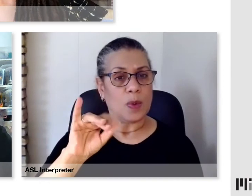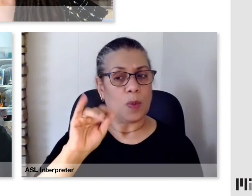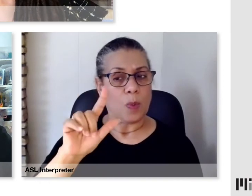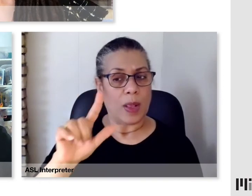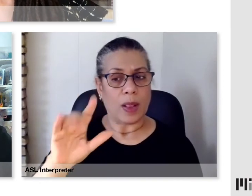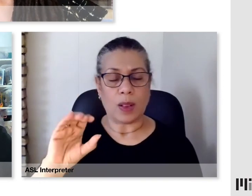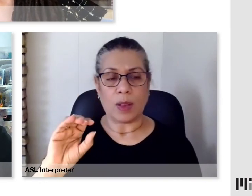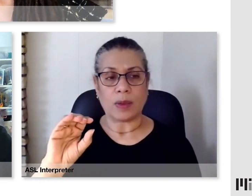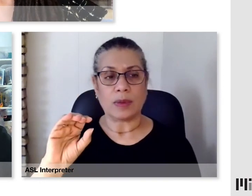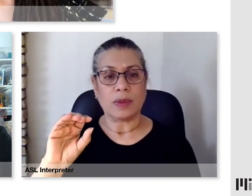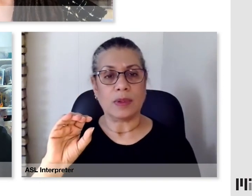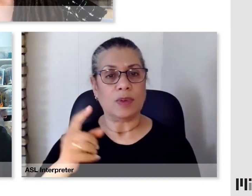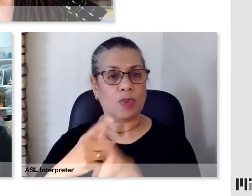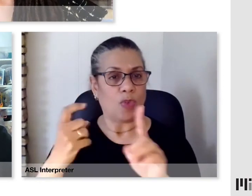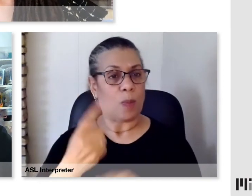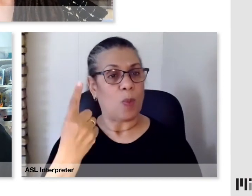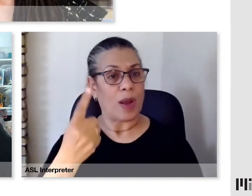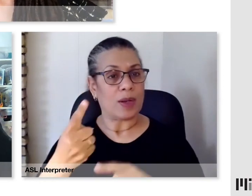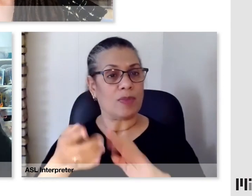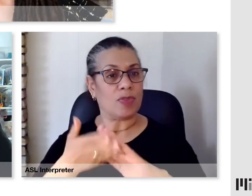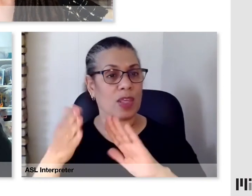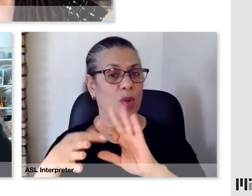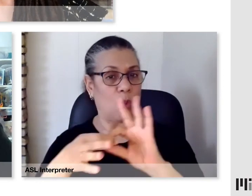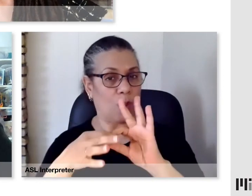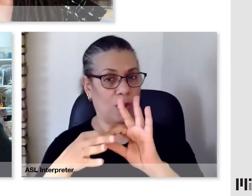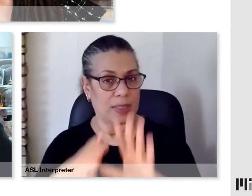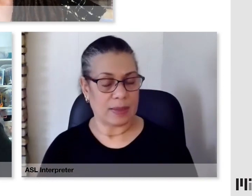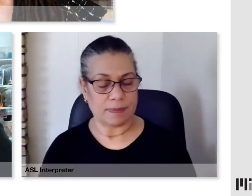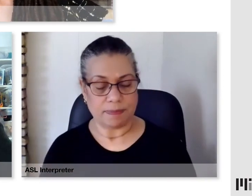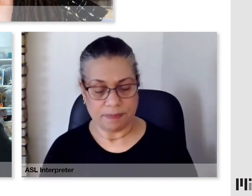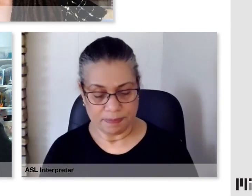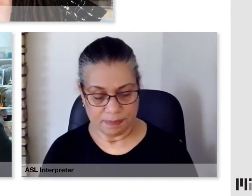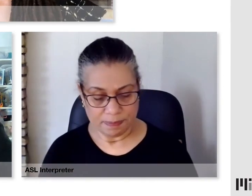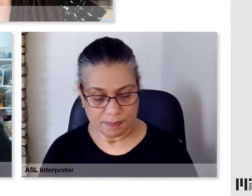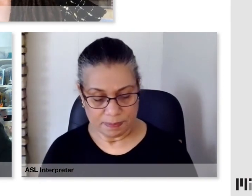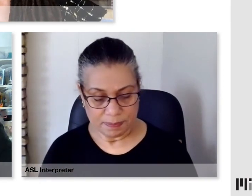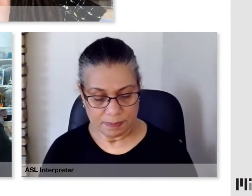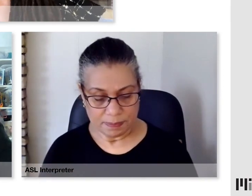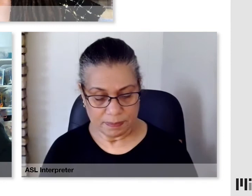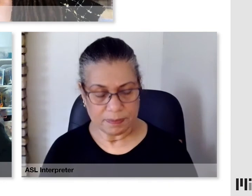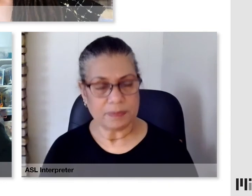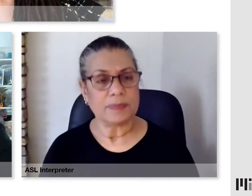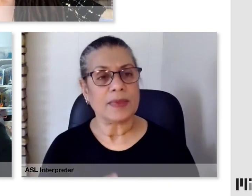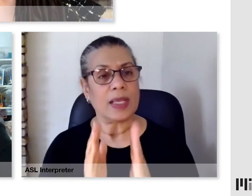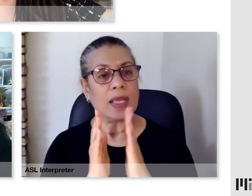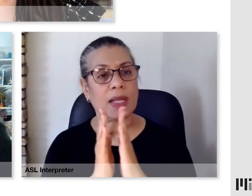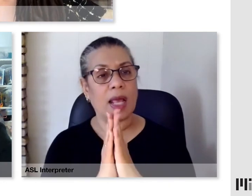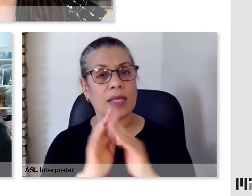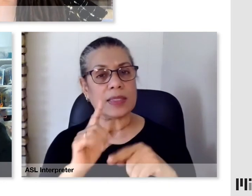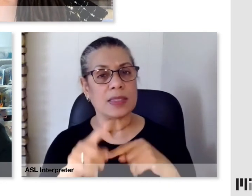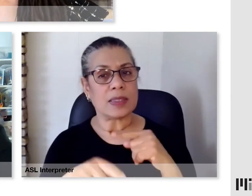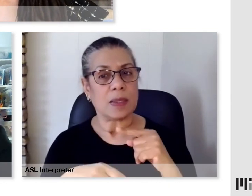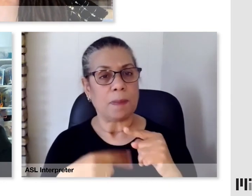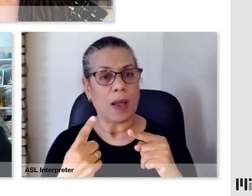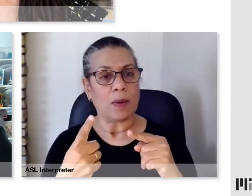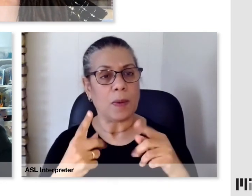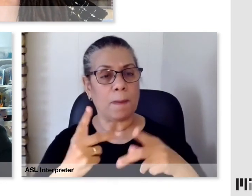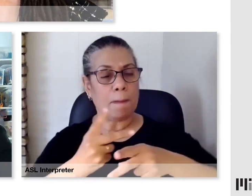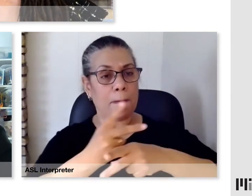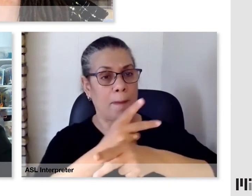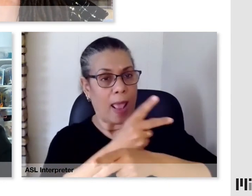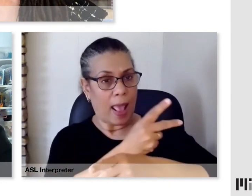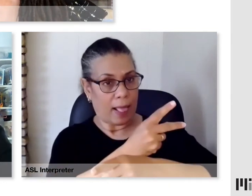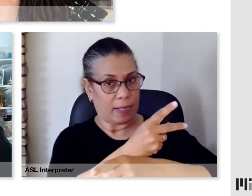co-organizers of the Unfolding Intelligence Symposium, asked about the capacity of mathematics